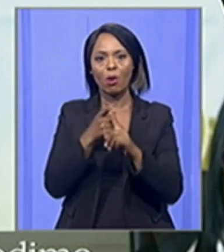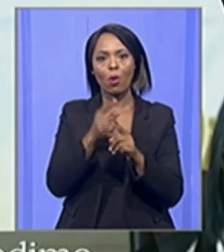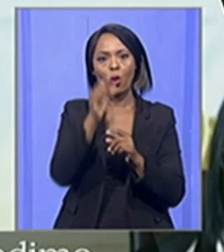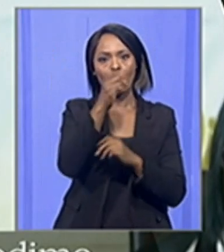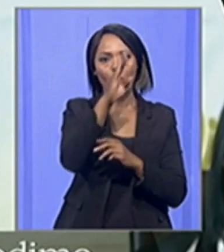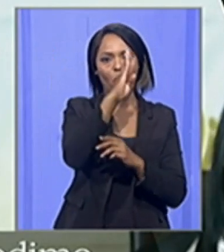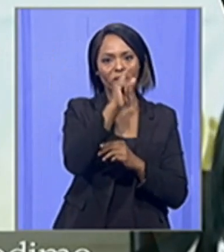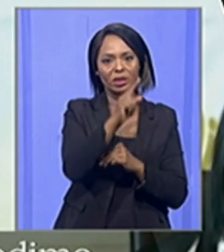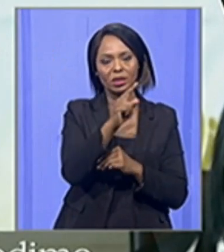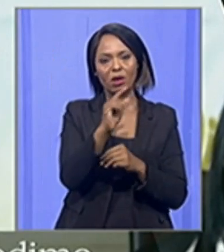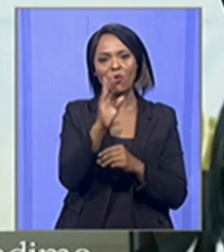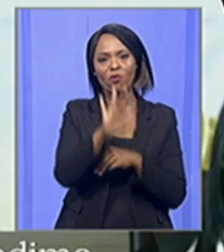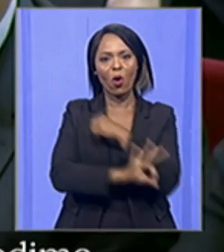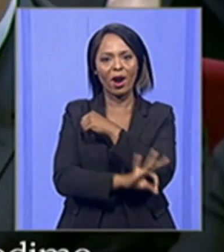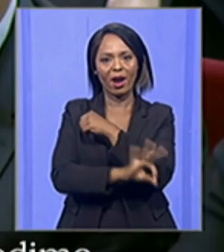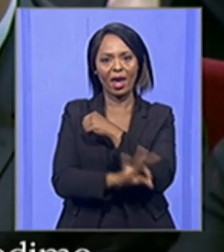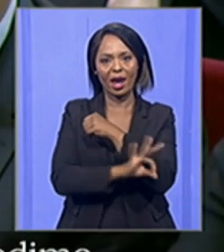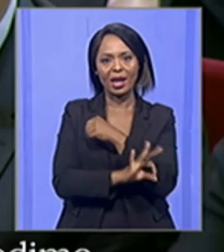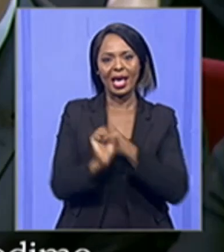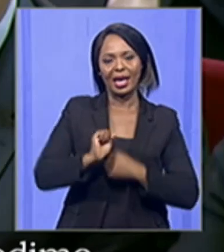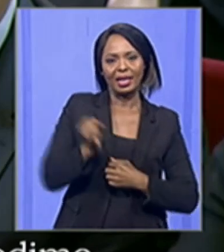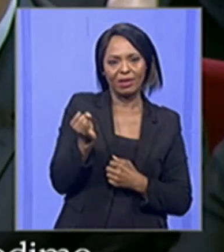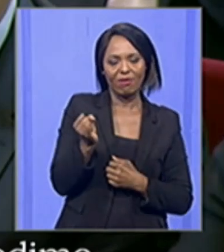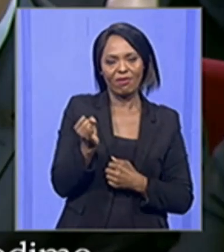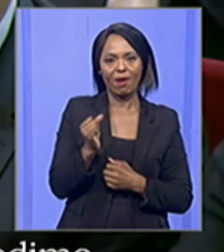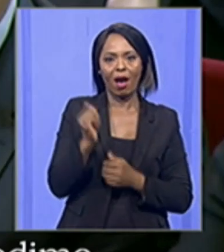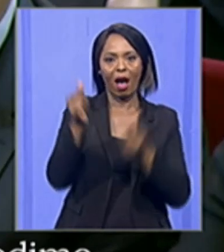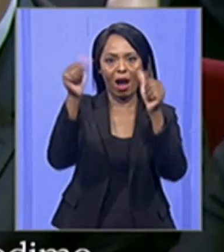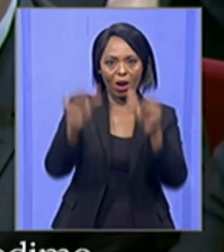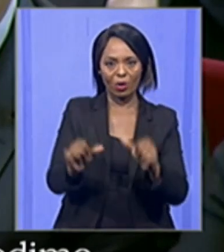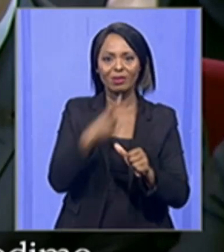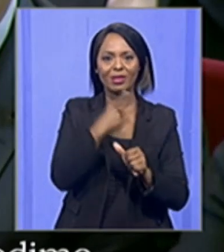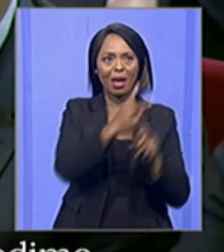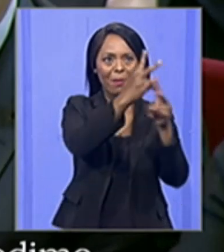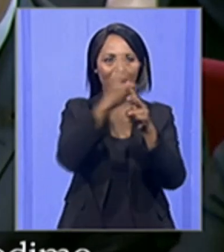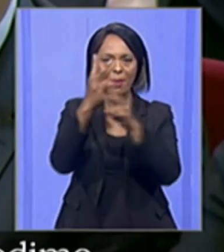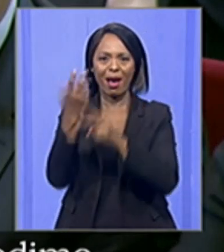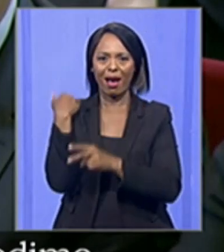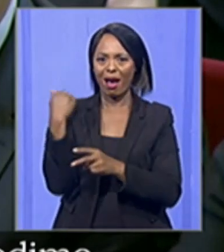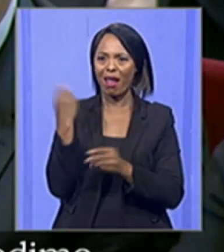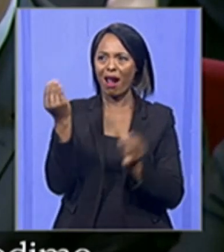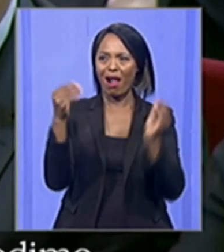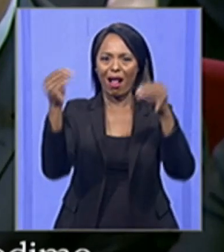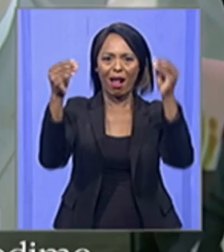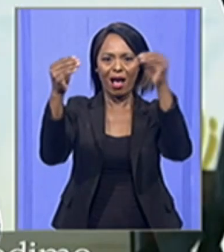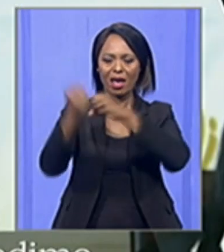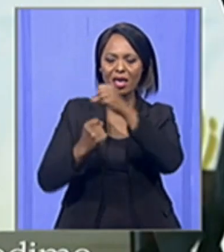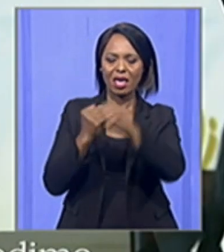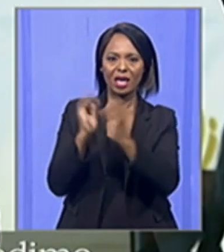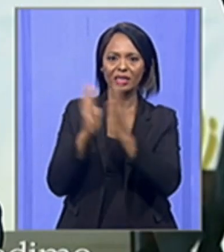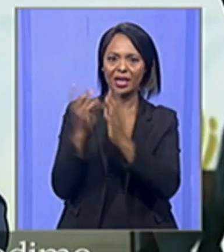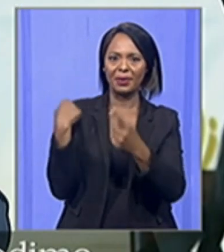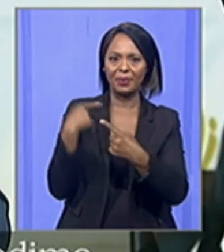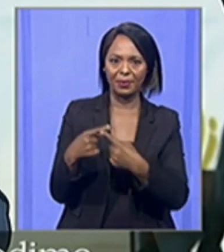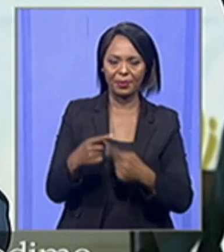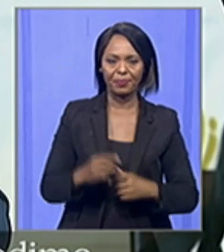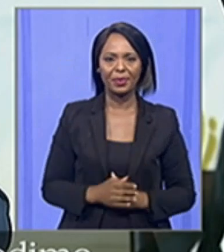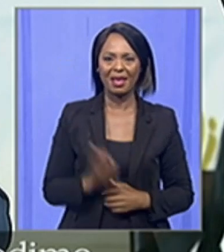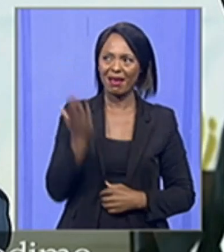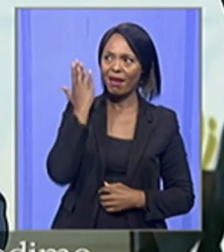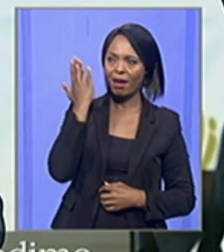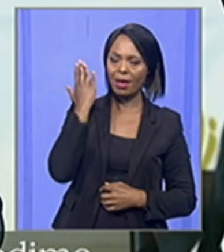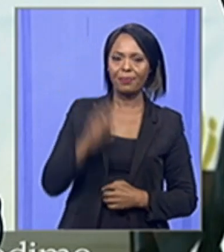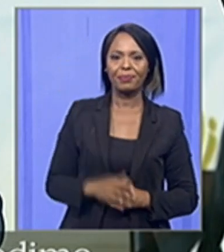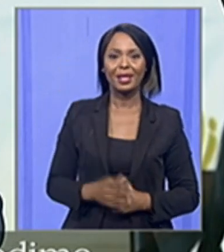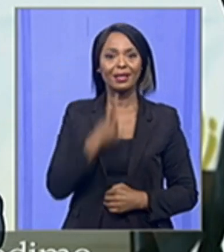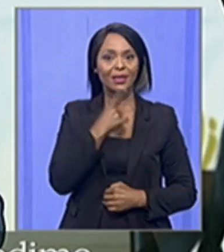Reserve Account. Godongwana o re dikoloto tša naga ke gale di oketšega mo mengwageng ye 10 ya go feta. Tona o re se